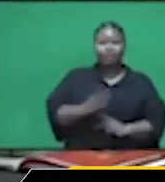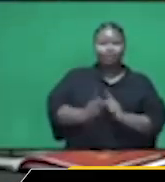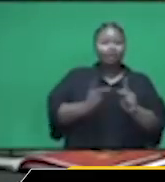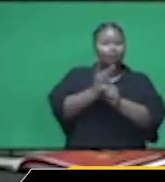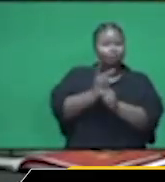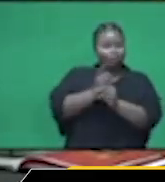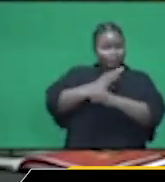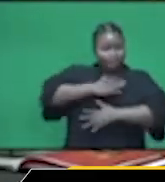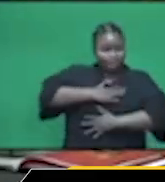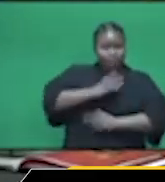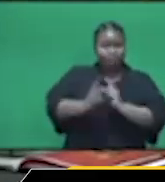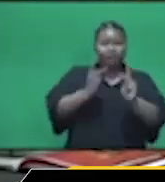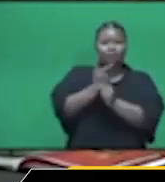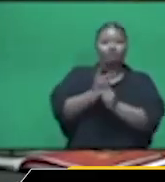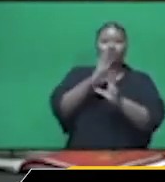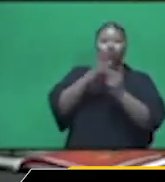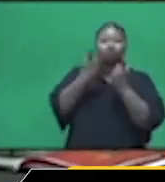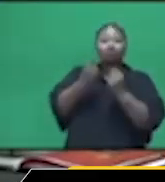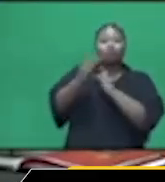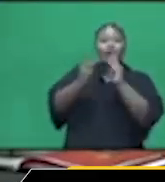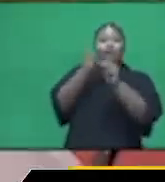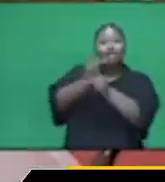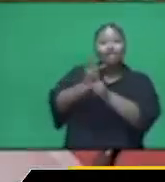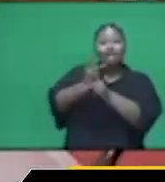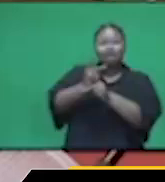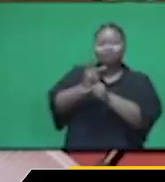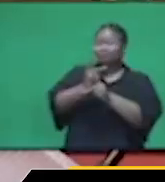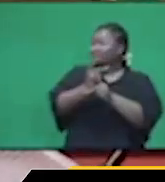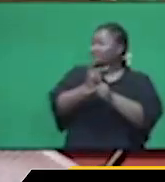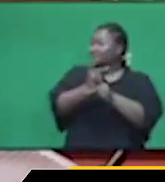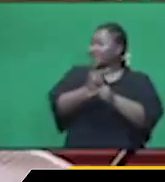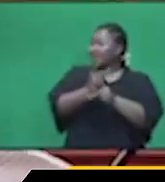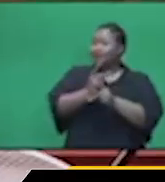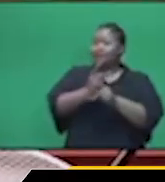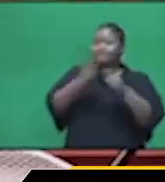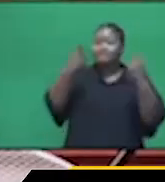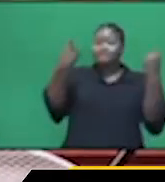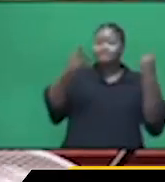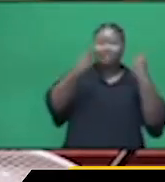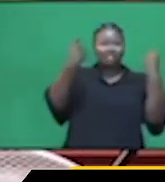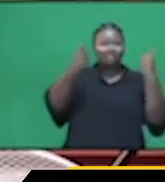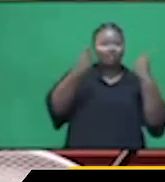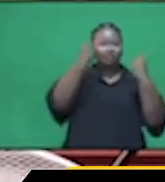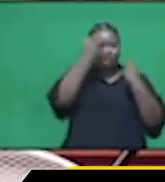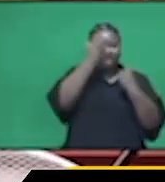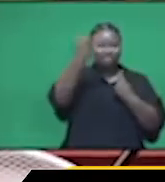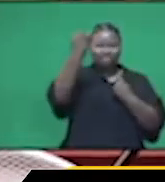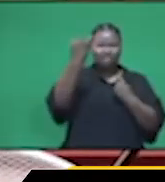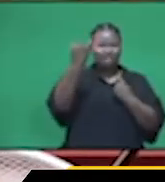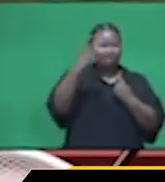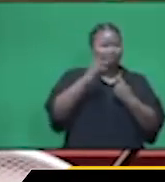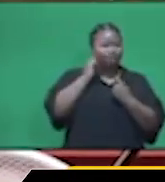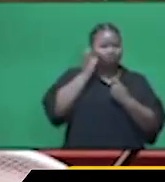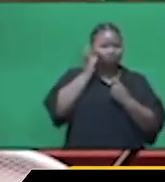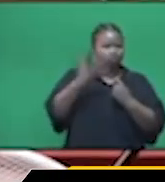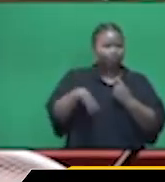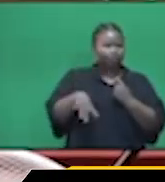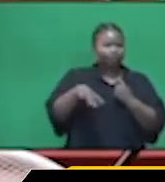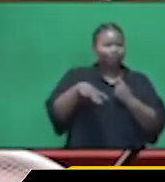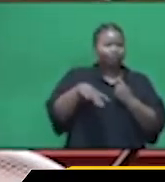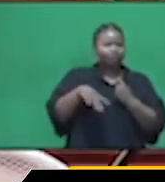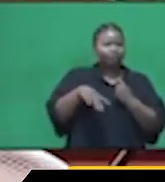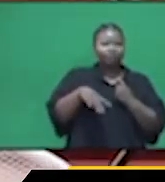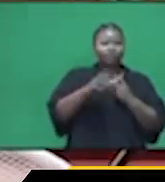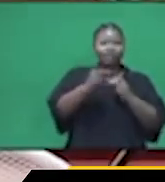once again convening another well-organized festival of ideas that will review, sharpen,